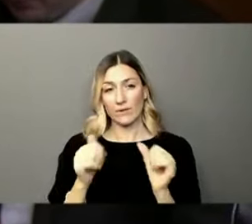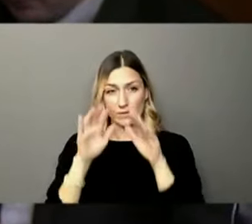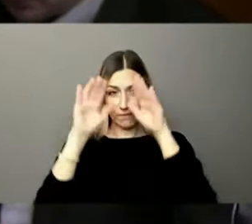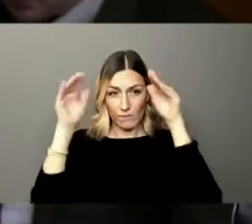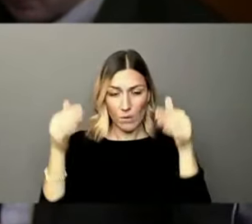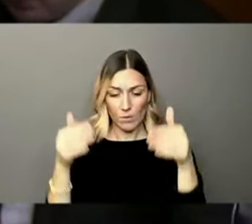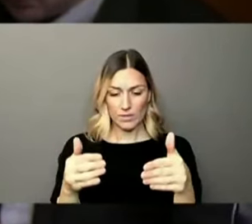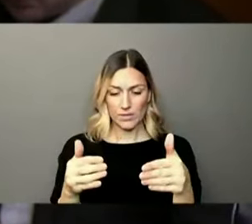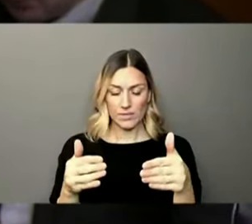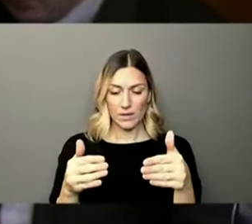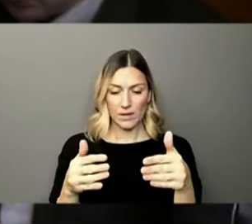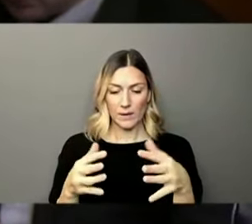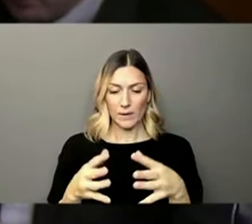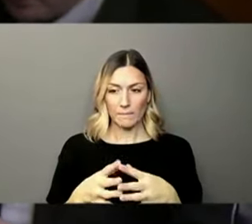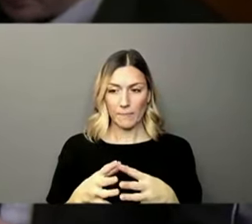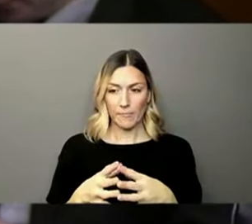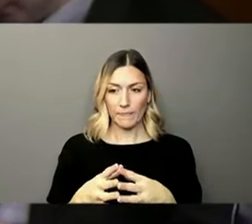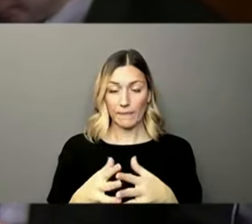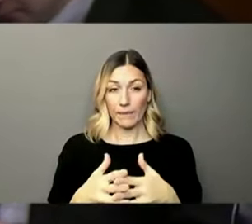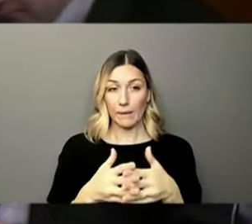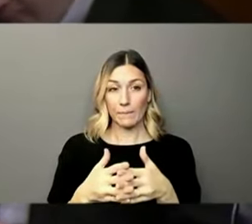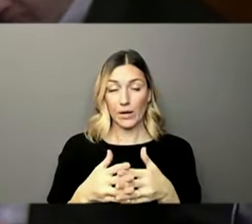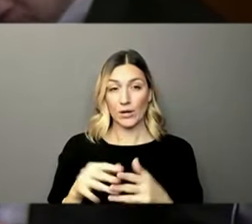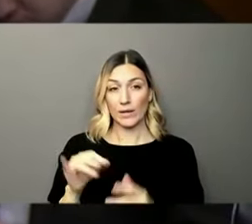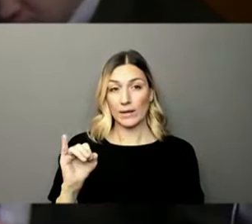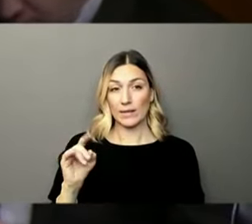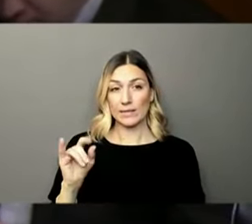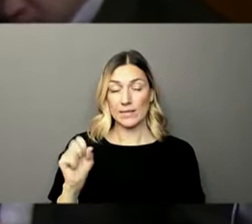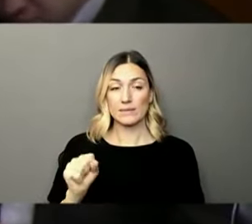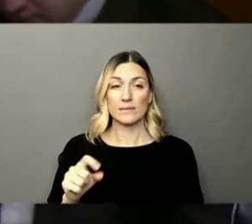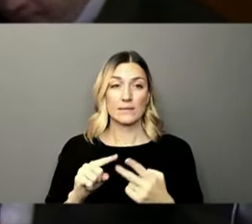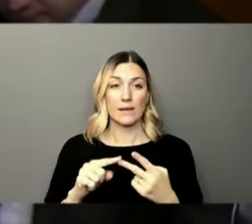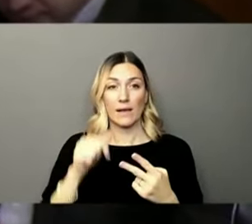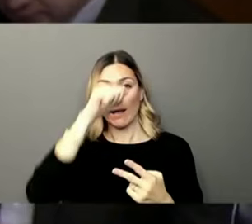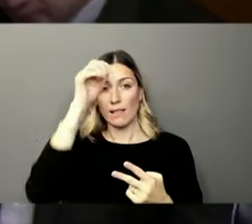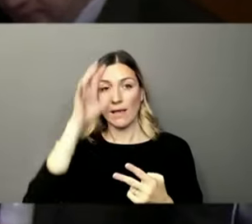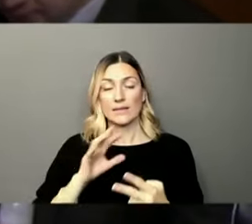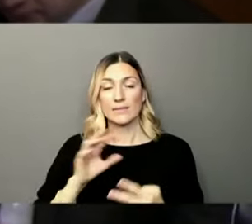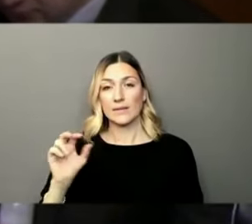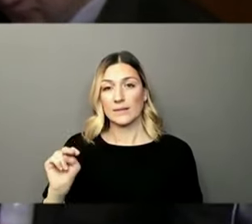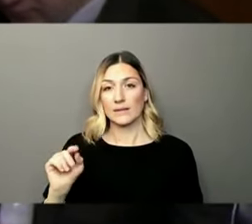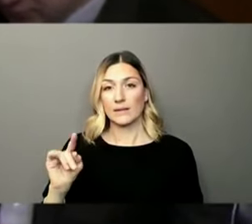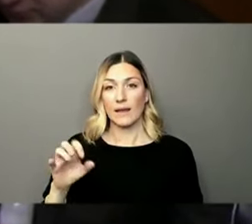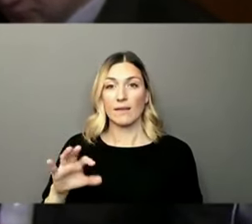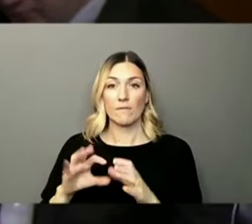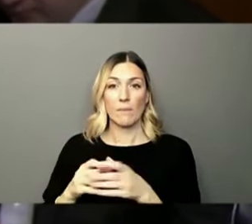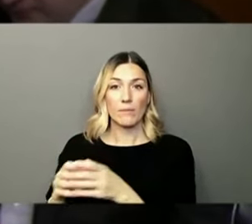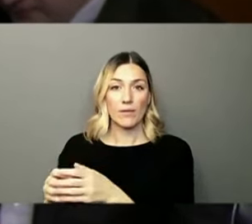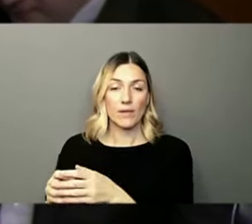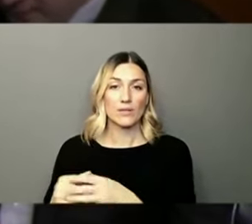specifically on American Indians, Alaska Native population.